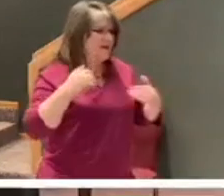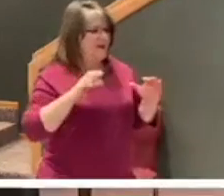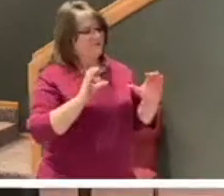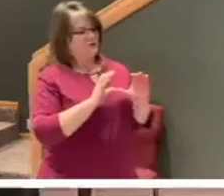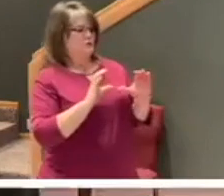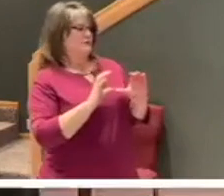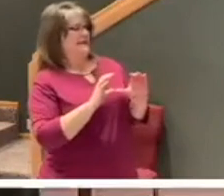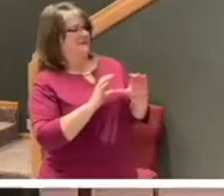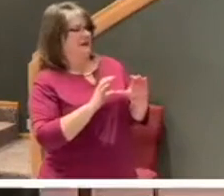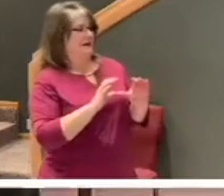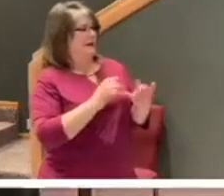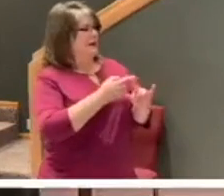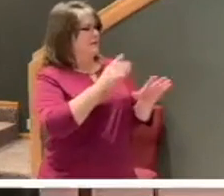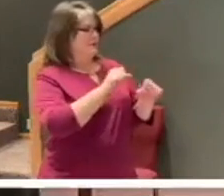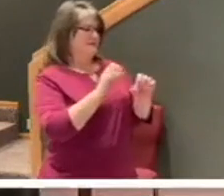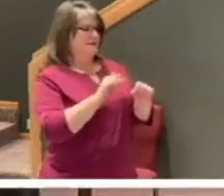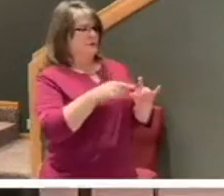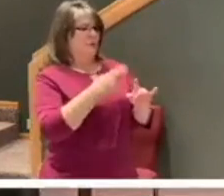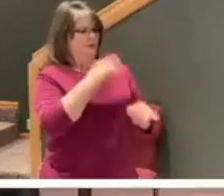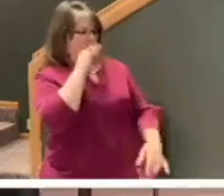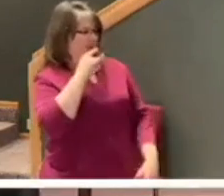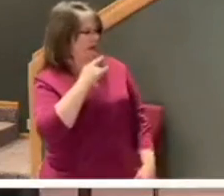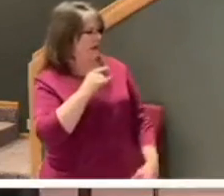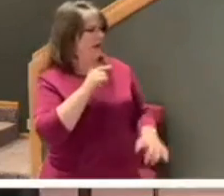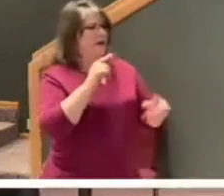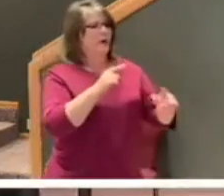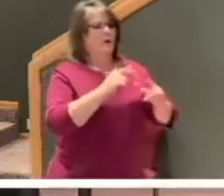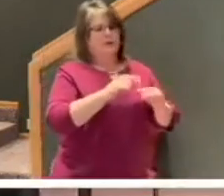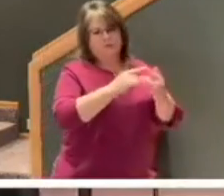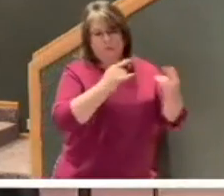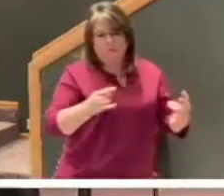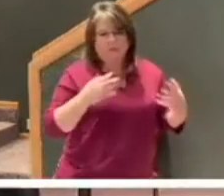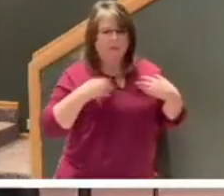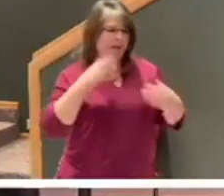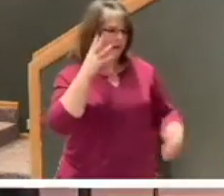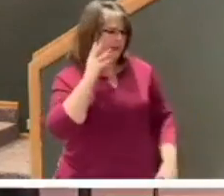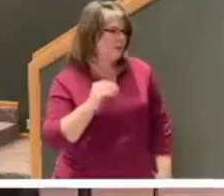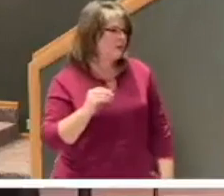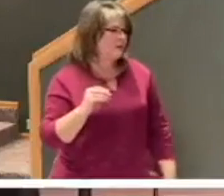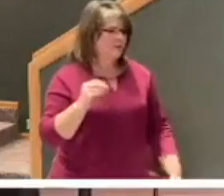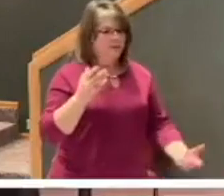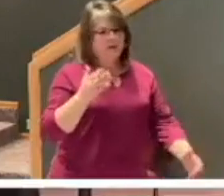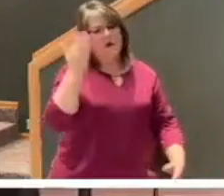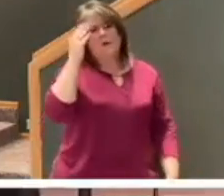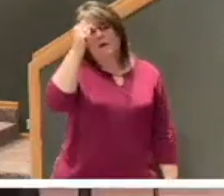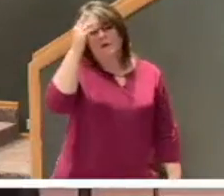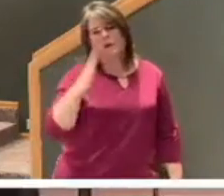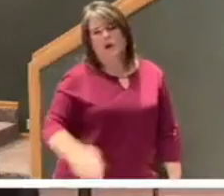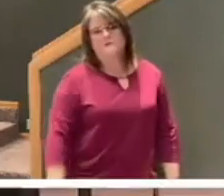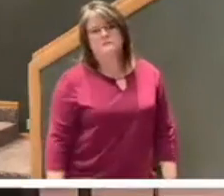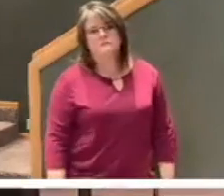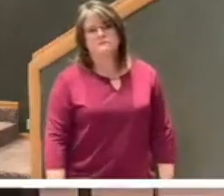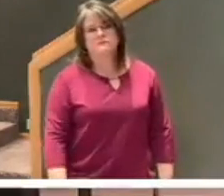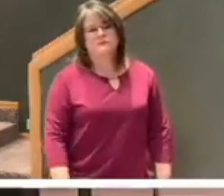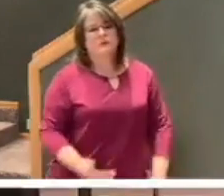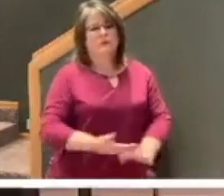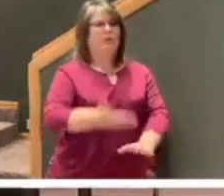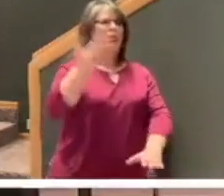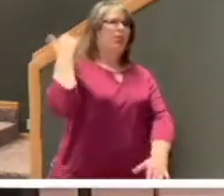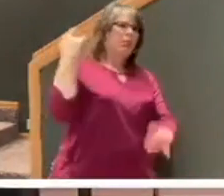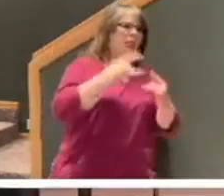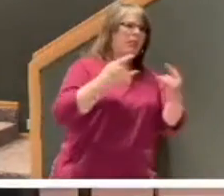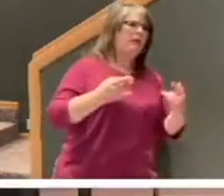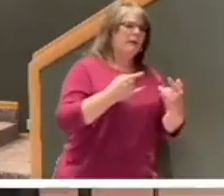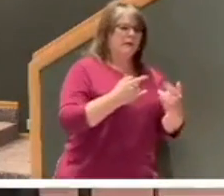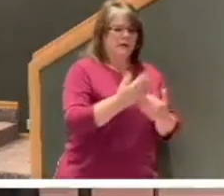certificate from Sunday school when they were a kid. They went to a camp. They had an experience. Oh, I know God. Back at the campfire when I